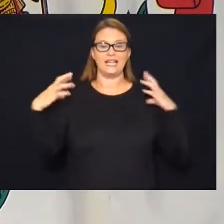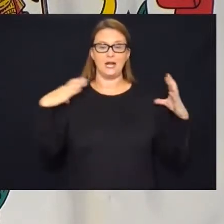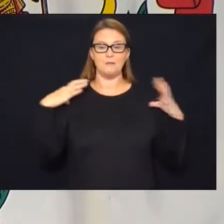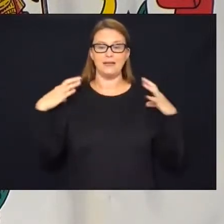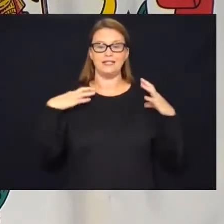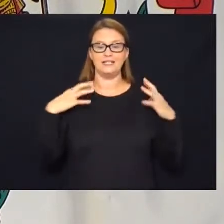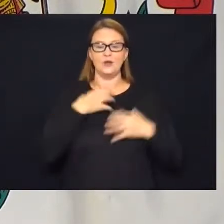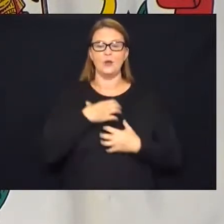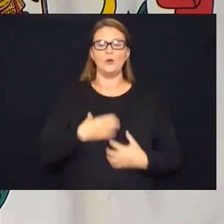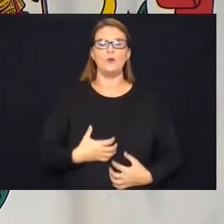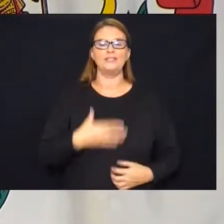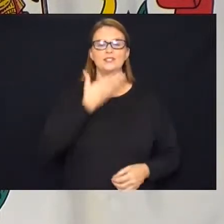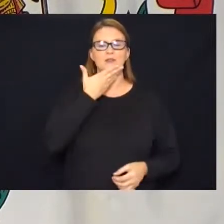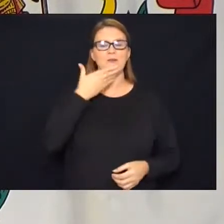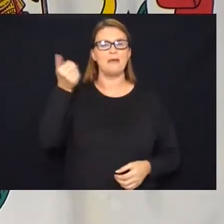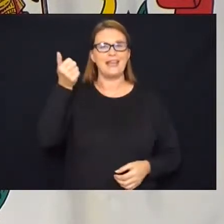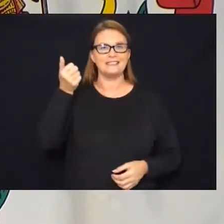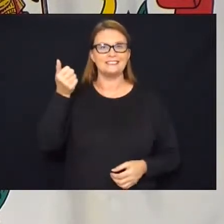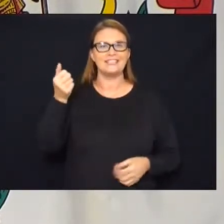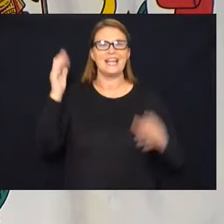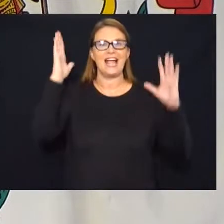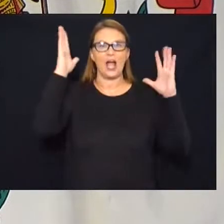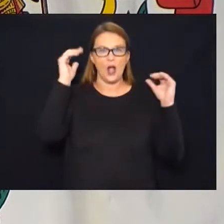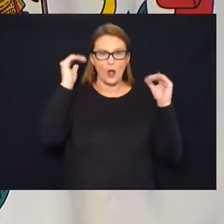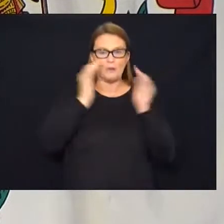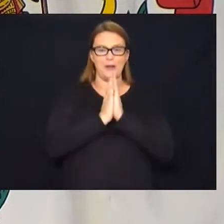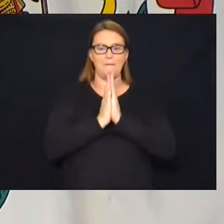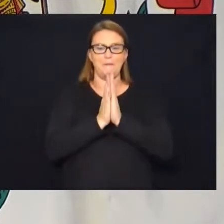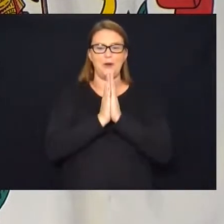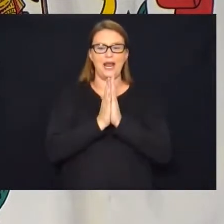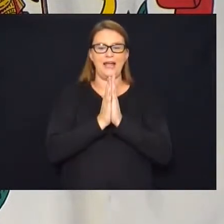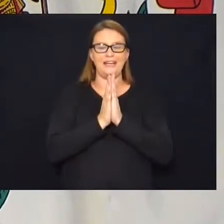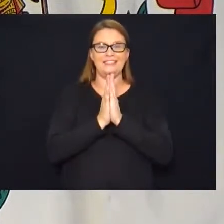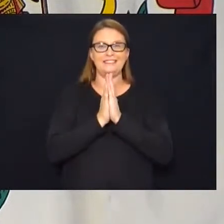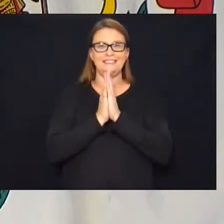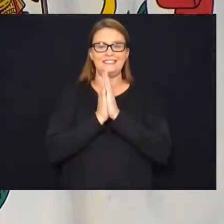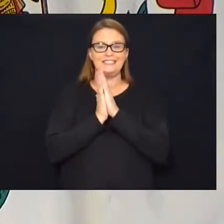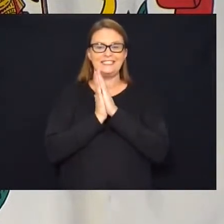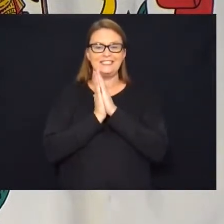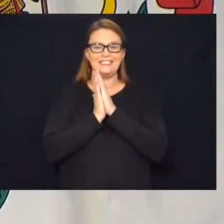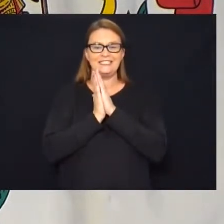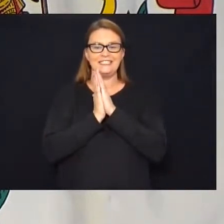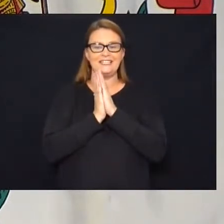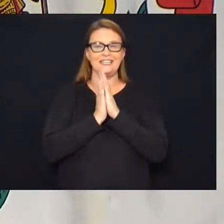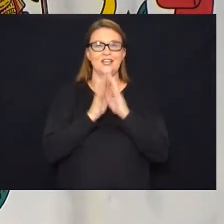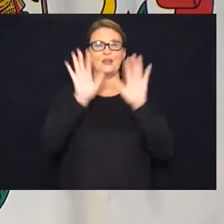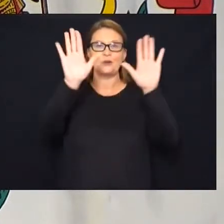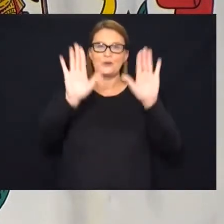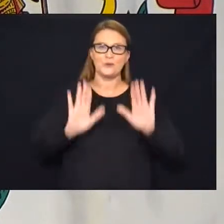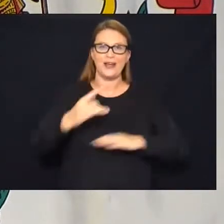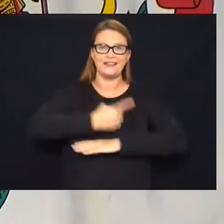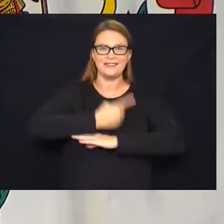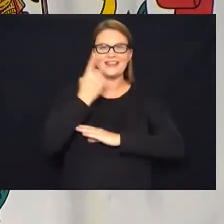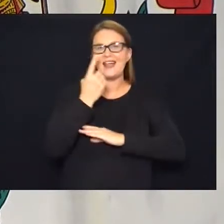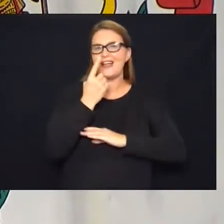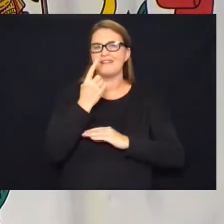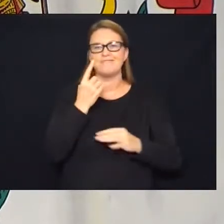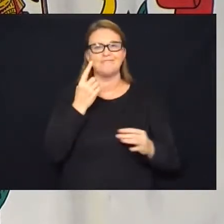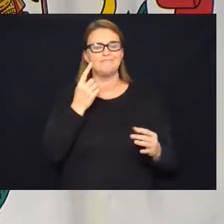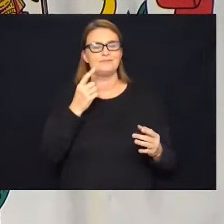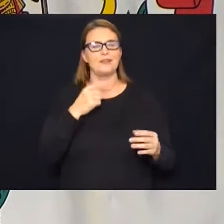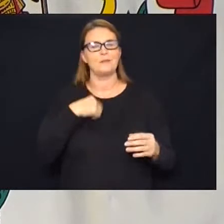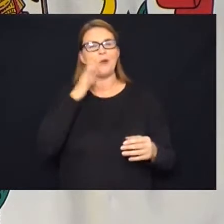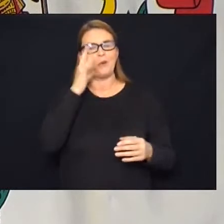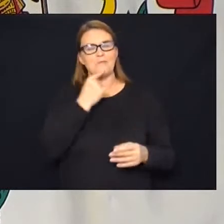you the very, very best. I hope and pray that it's just absolutely great beyond belief, and but